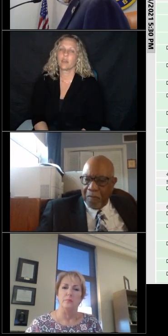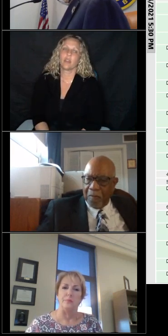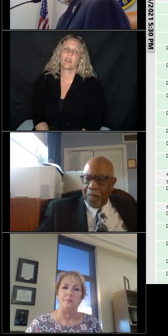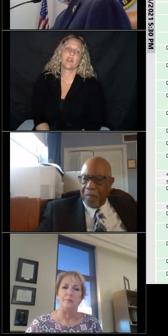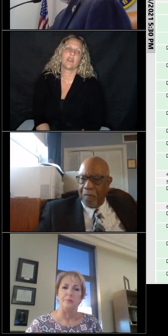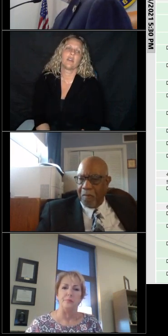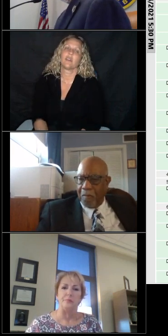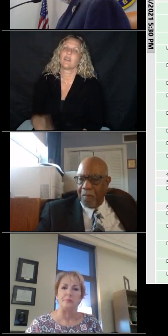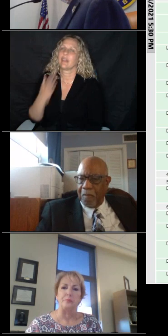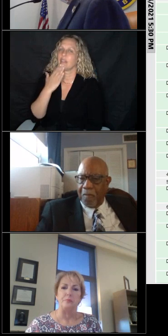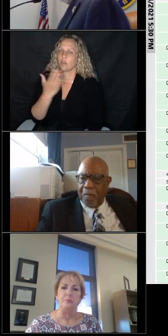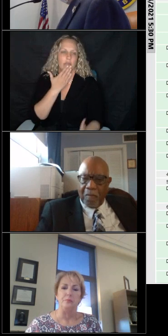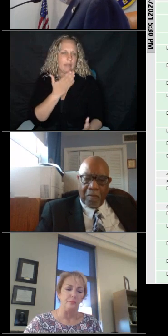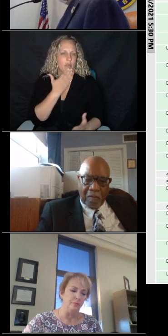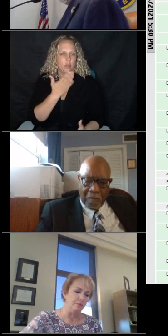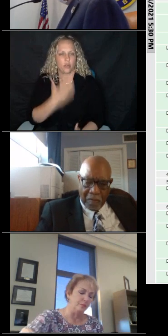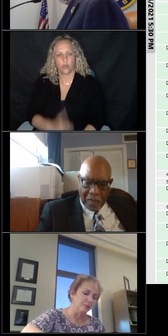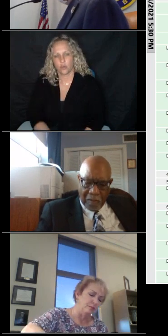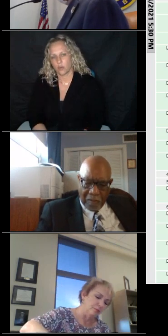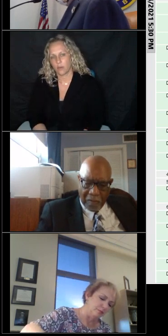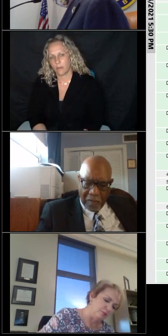Thank you, commissioners.